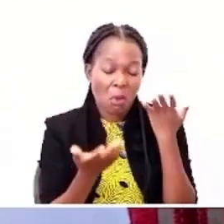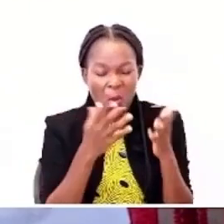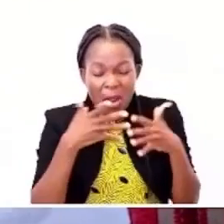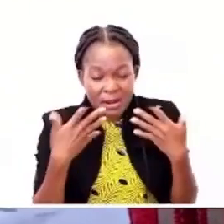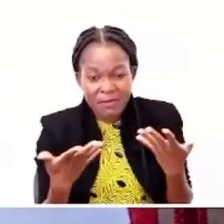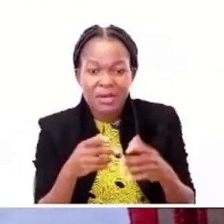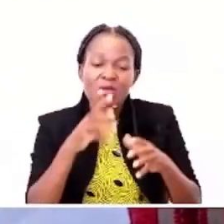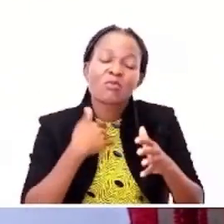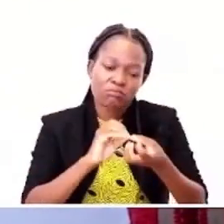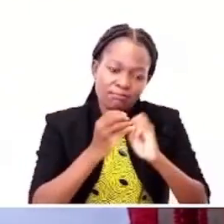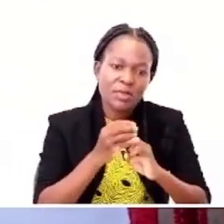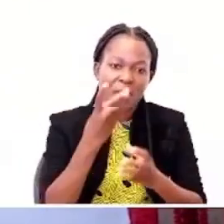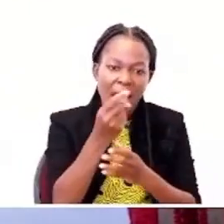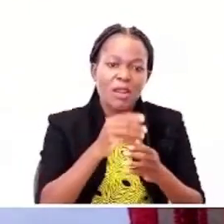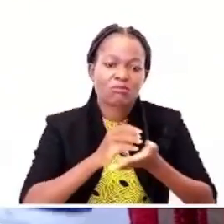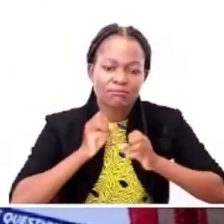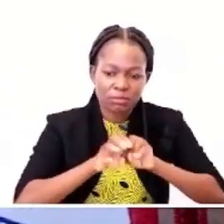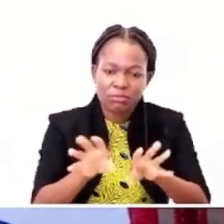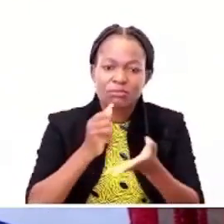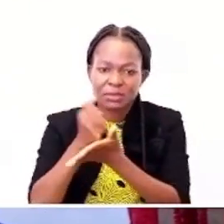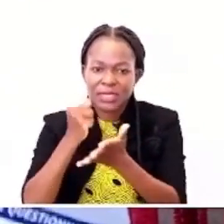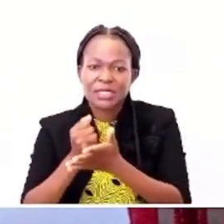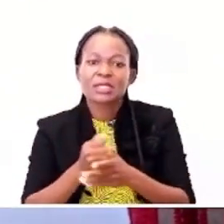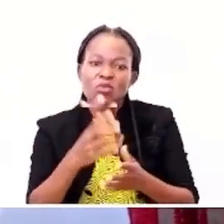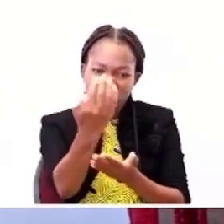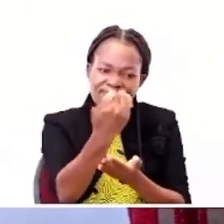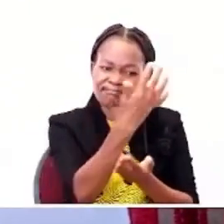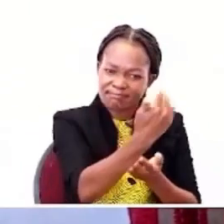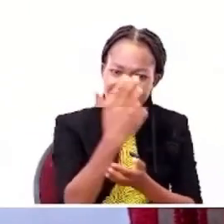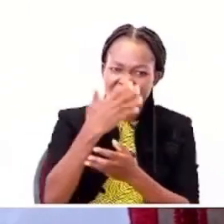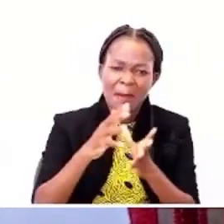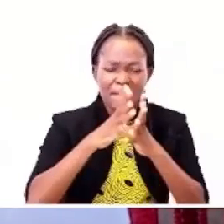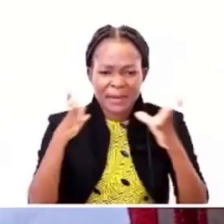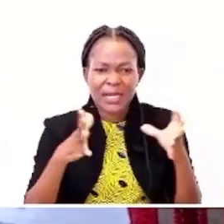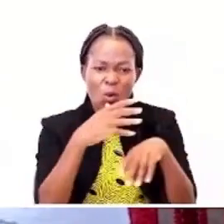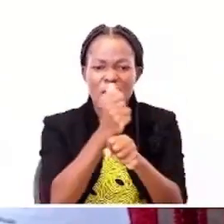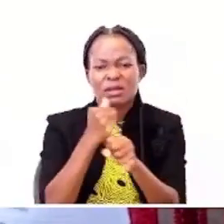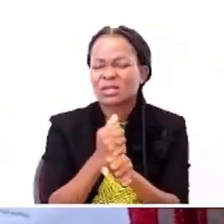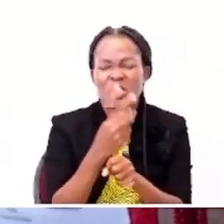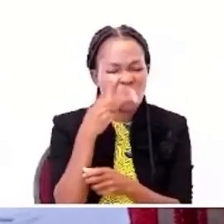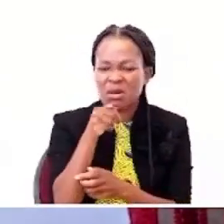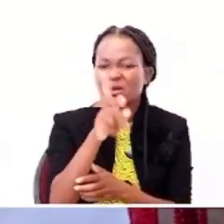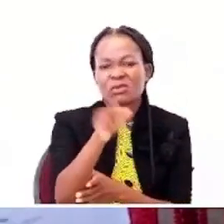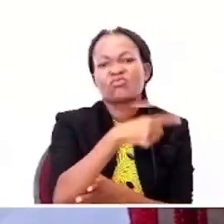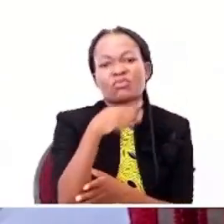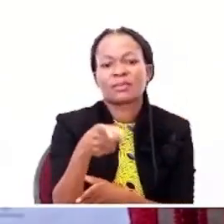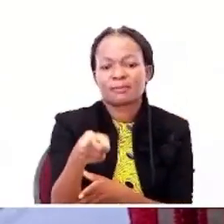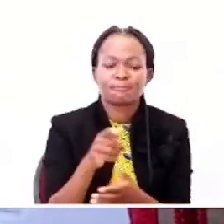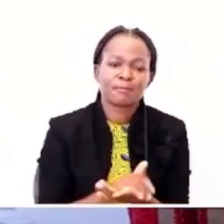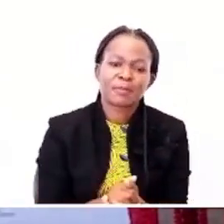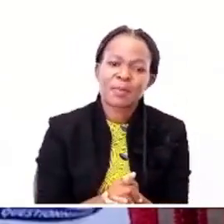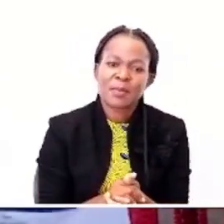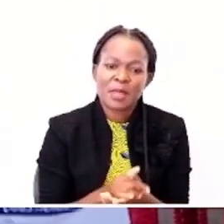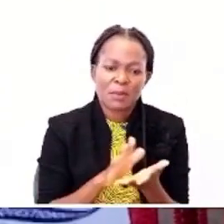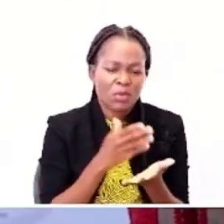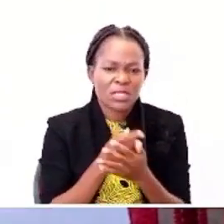to leverage this money to try and attract the bigger players, which is something which is an anomaly in all honesty, because we